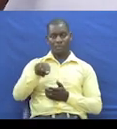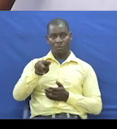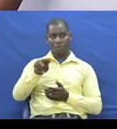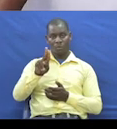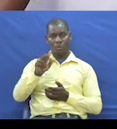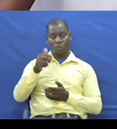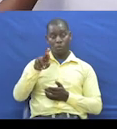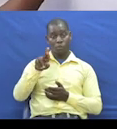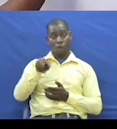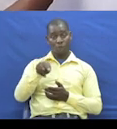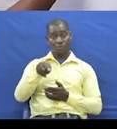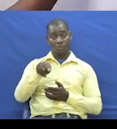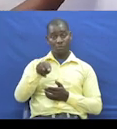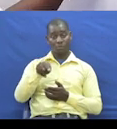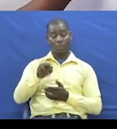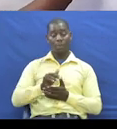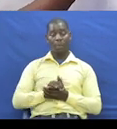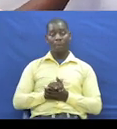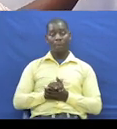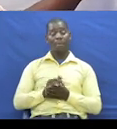of neutron